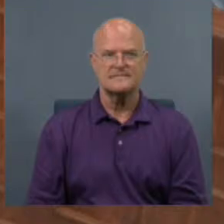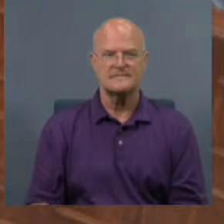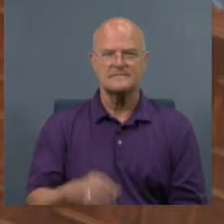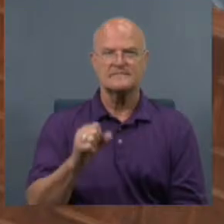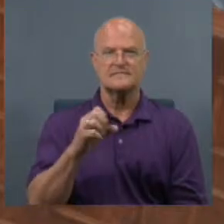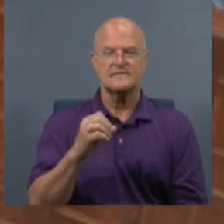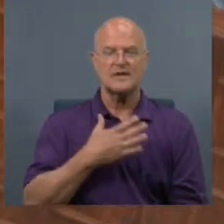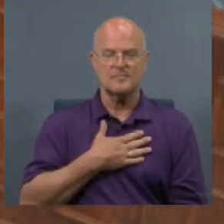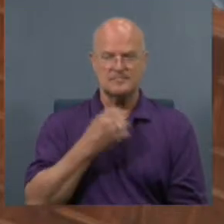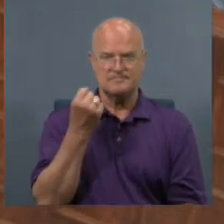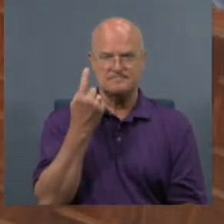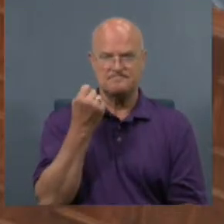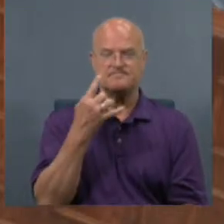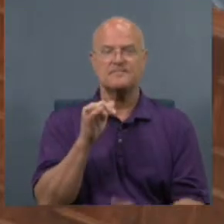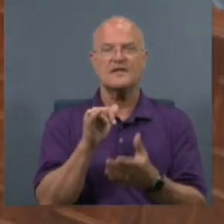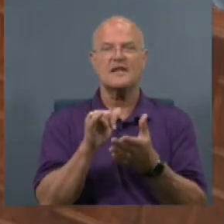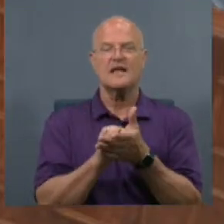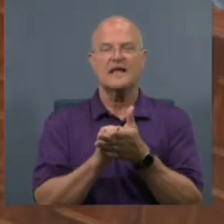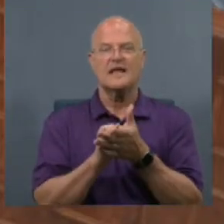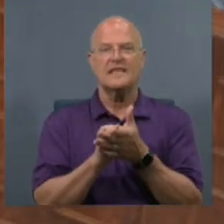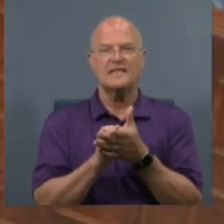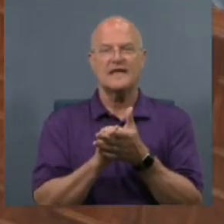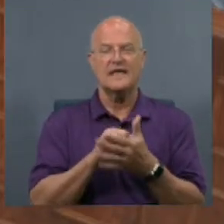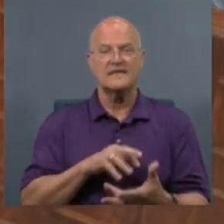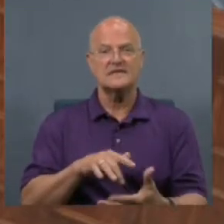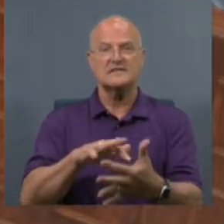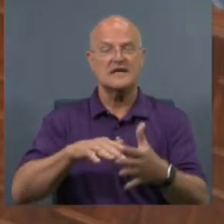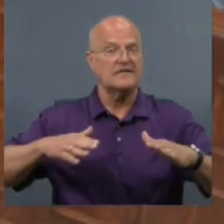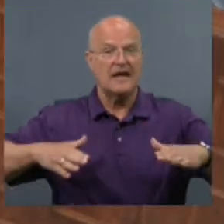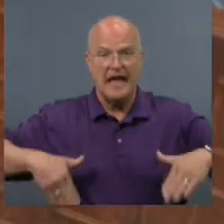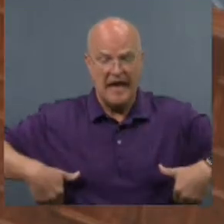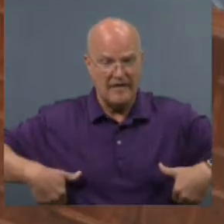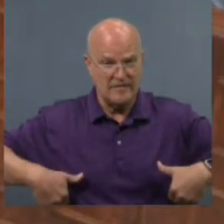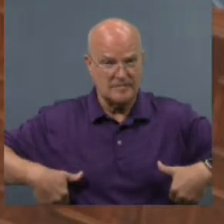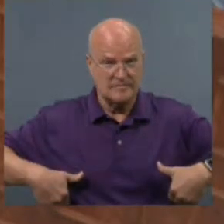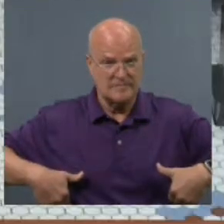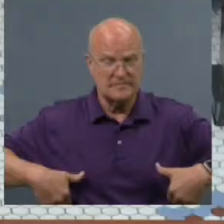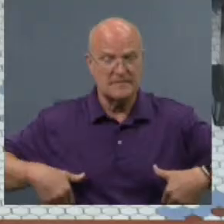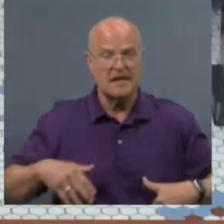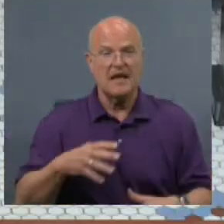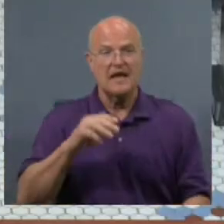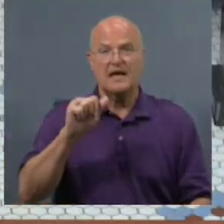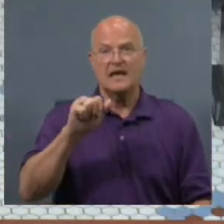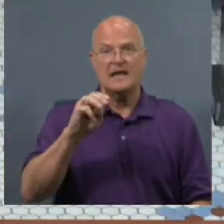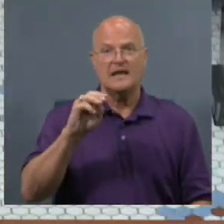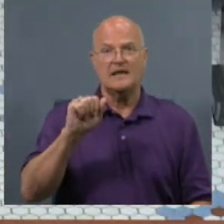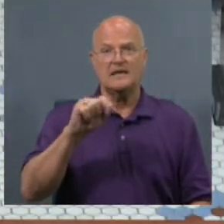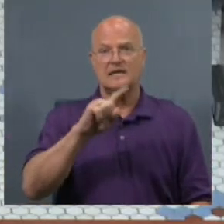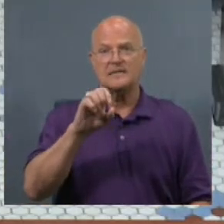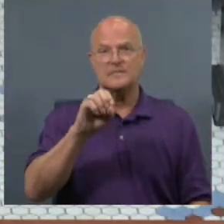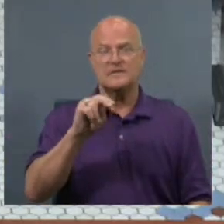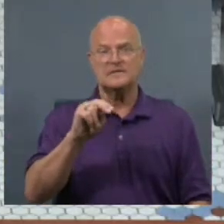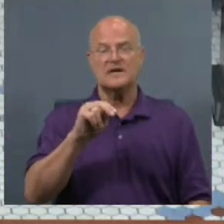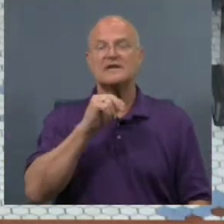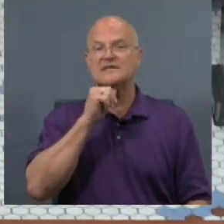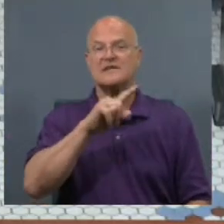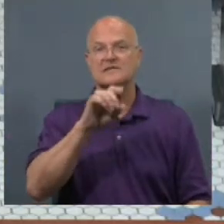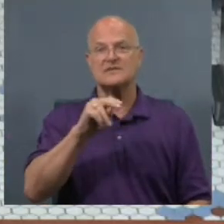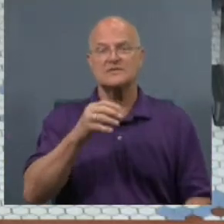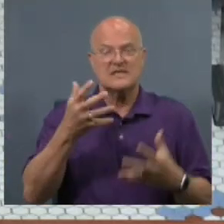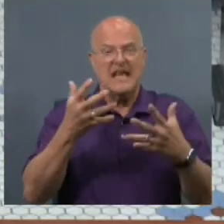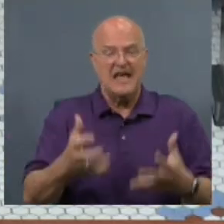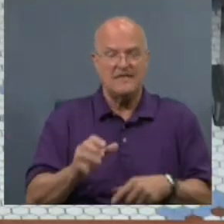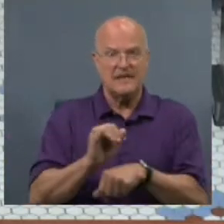So it's our understanding that the studies haven't been done. And Amazon is not zoned as heavy